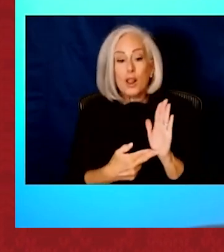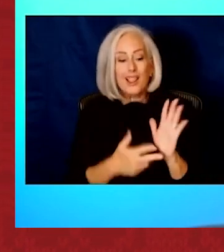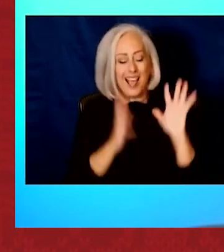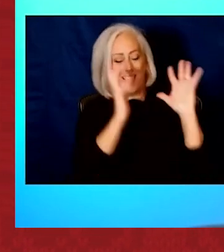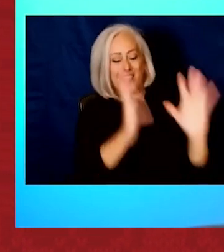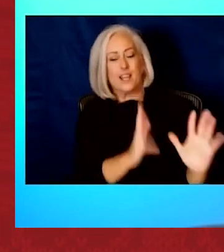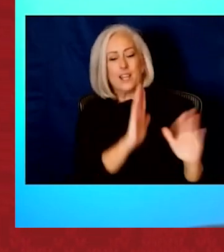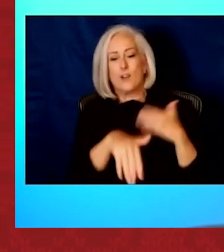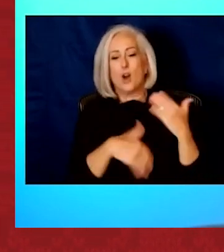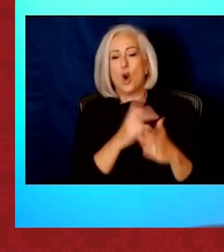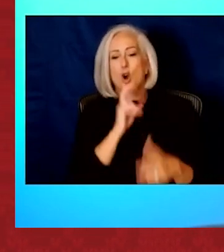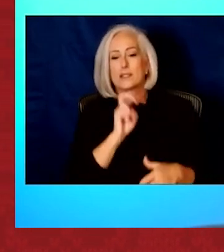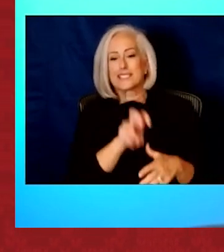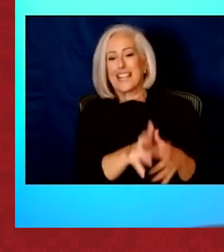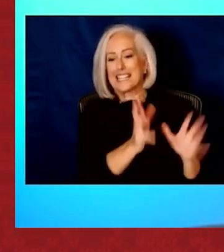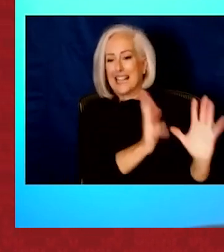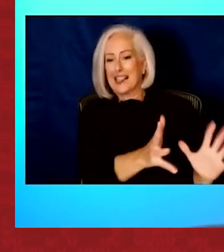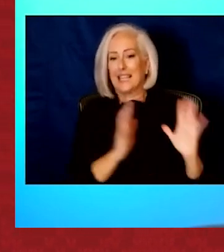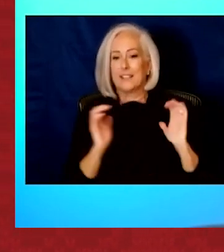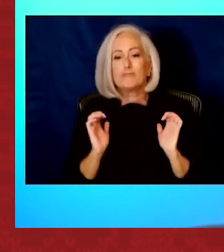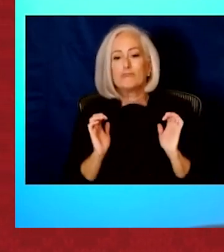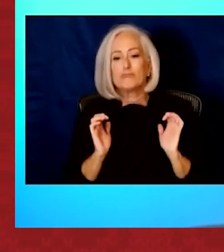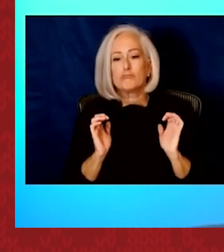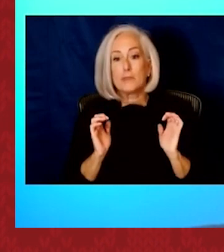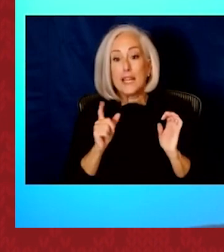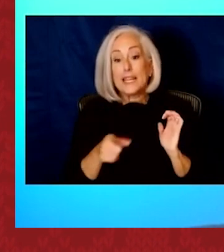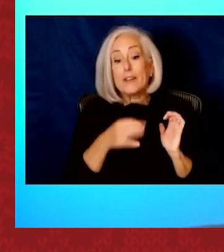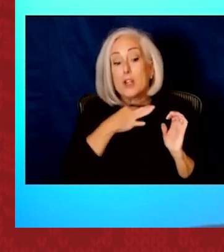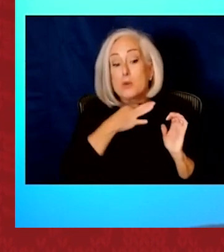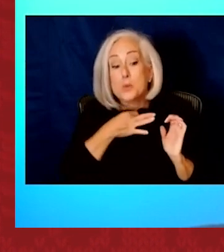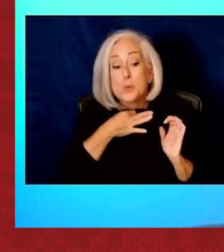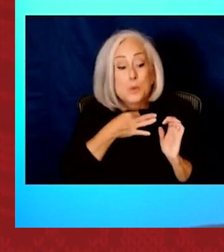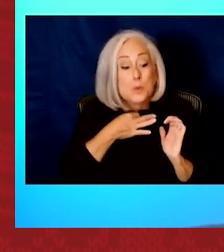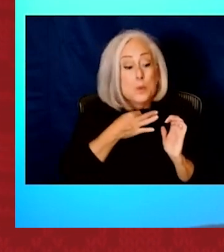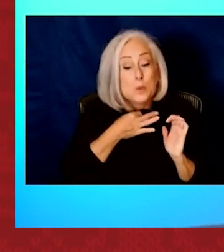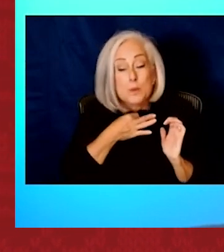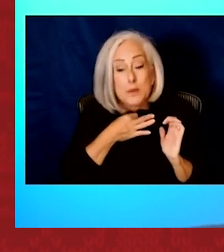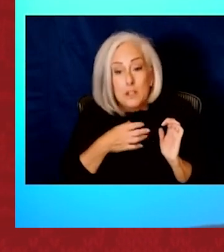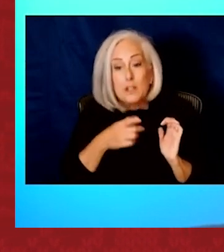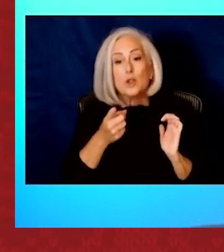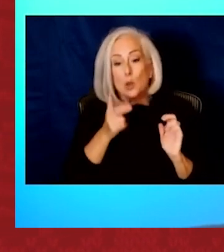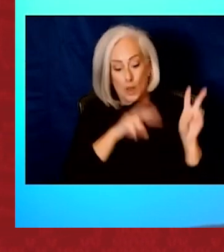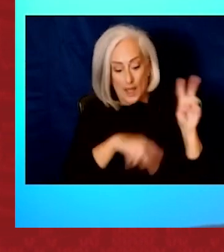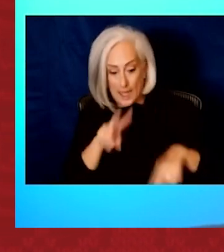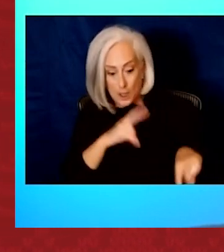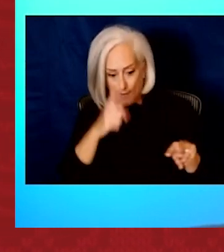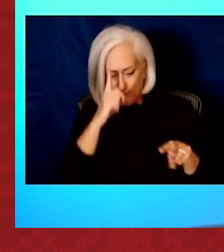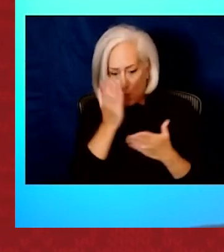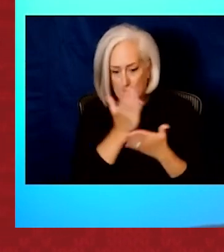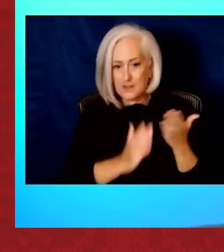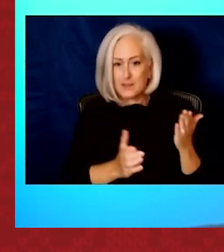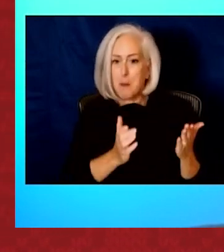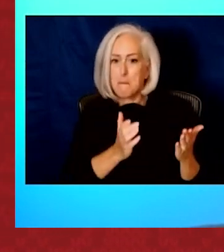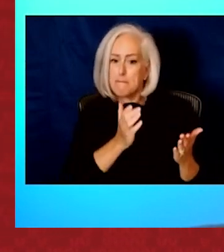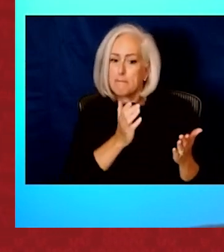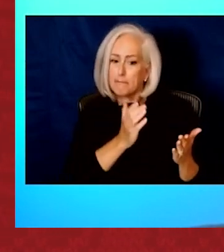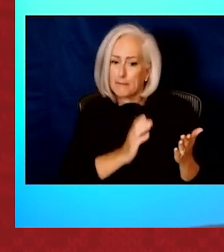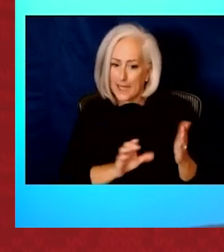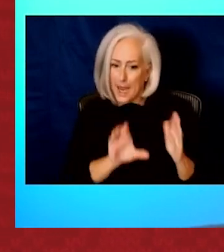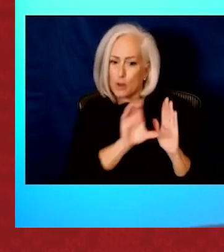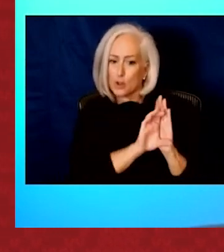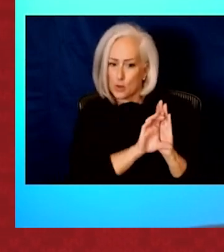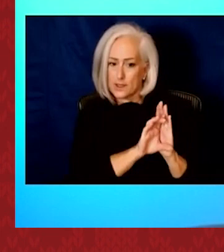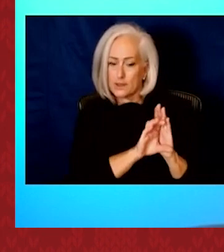by. If you're the very inquisitive type, you can look for certain characteristics. Most of the venomous snakes